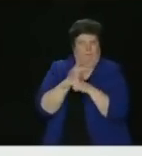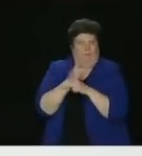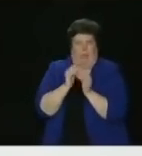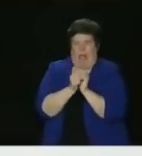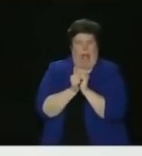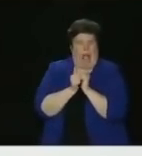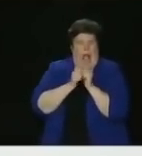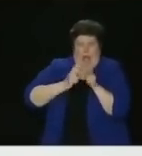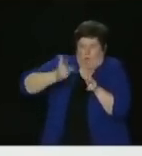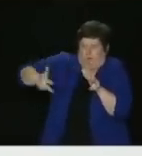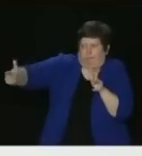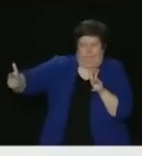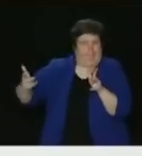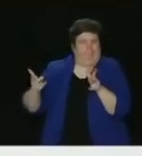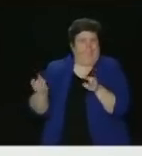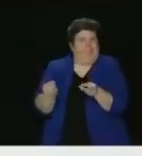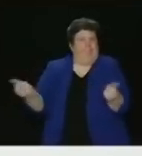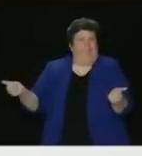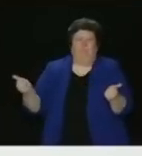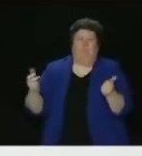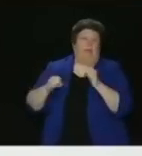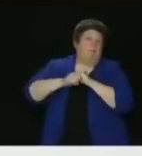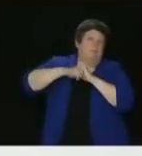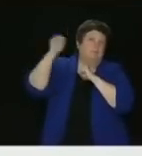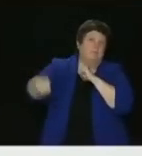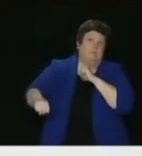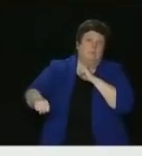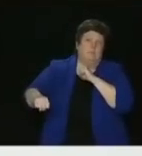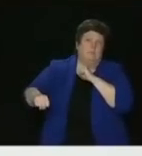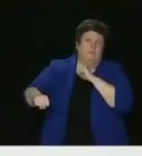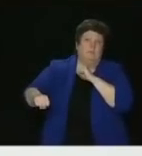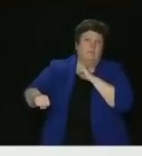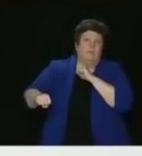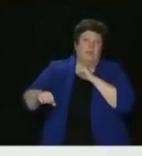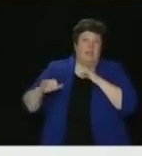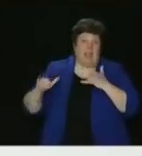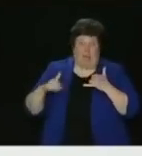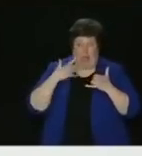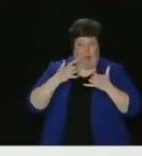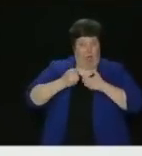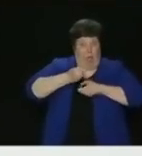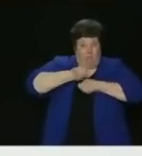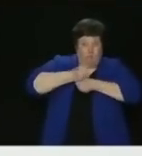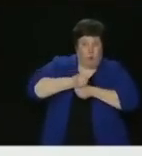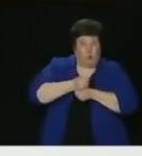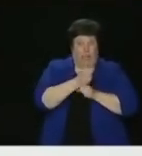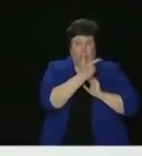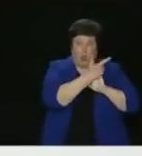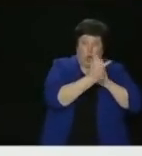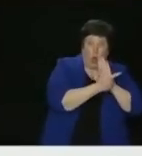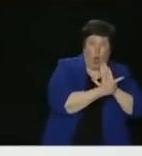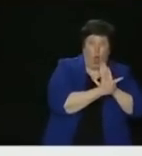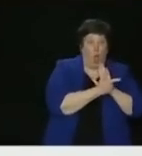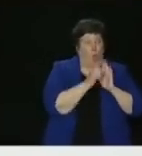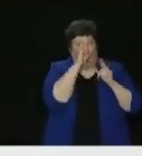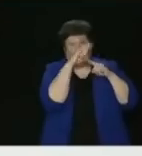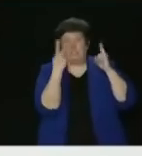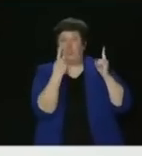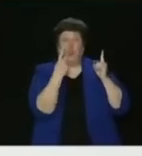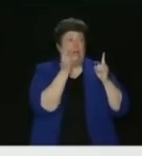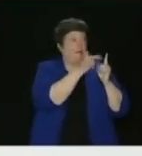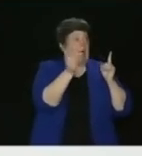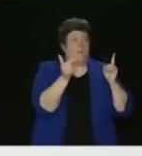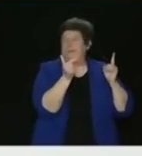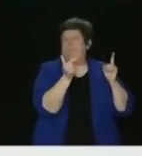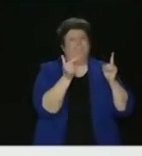has gone on far too long. It is no longer a lawful protest at a disagreement over government policy.